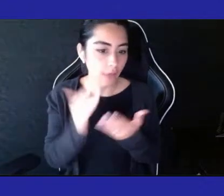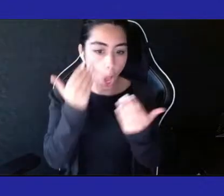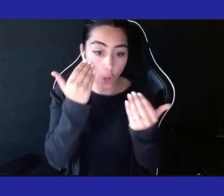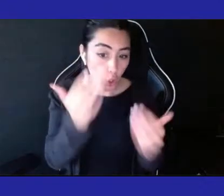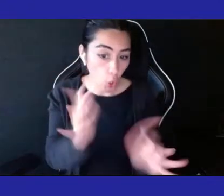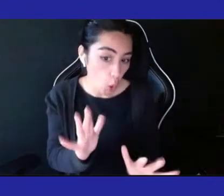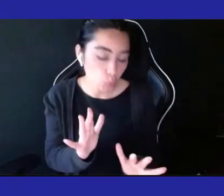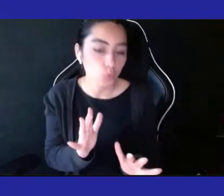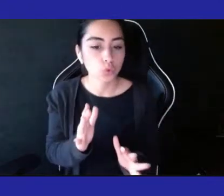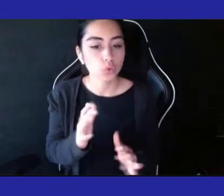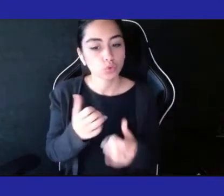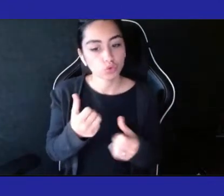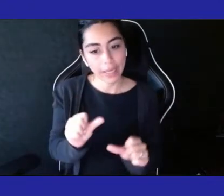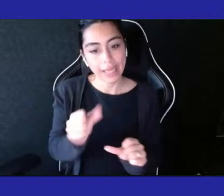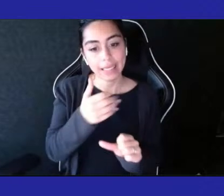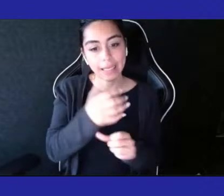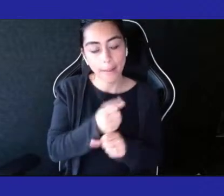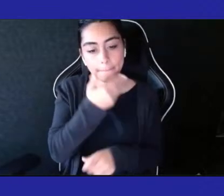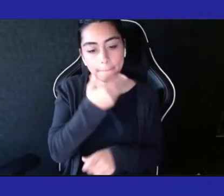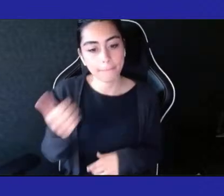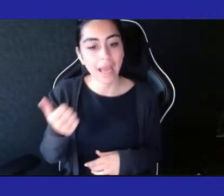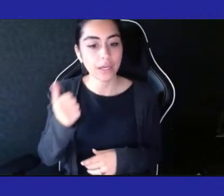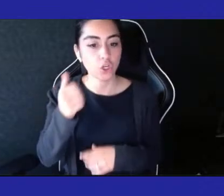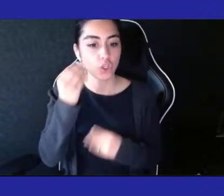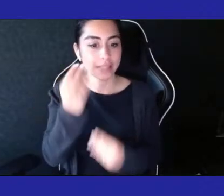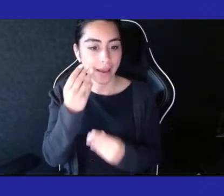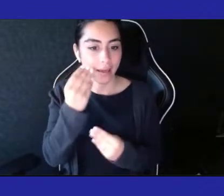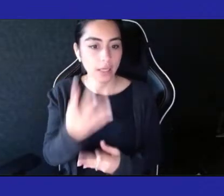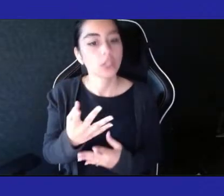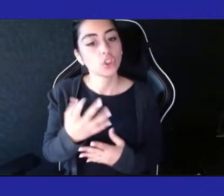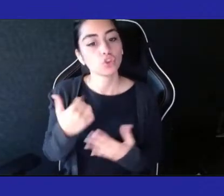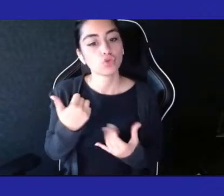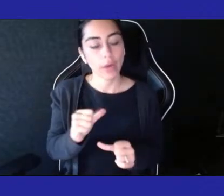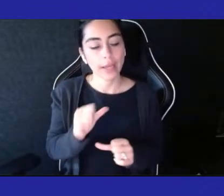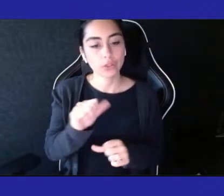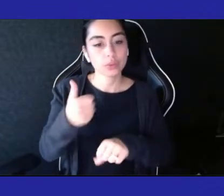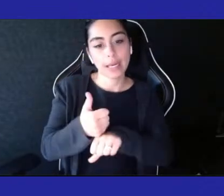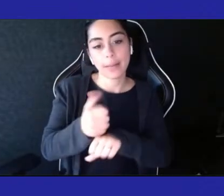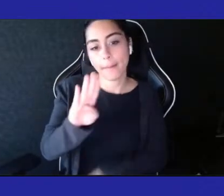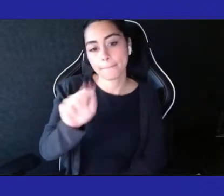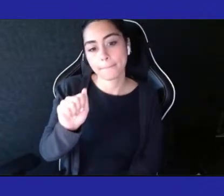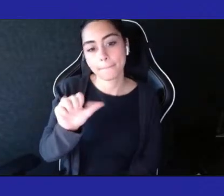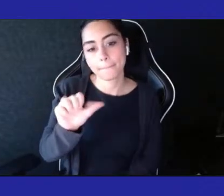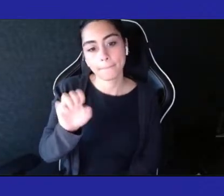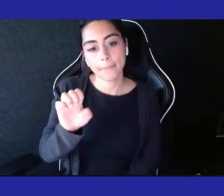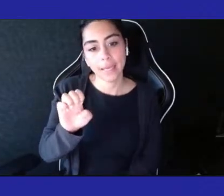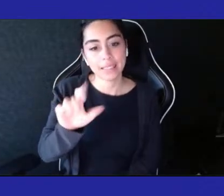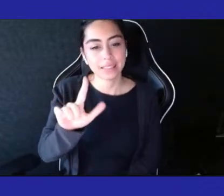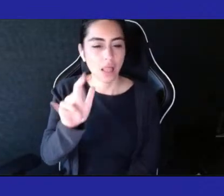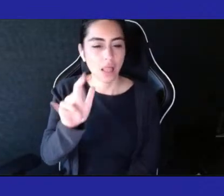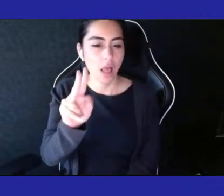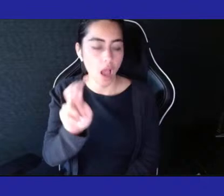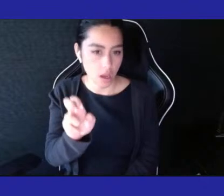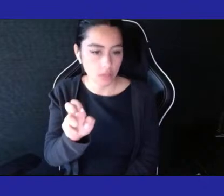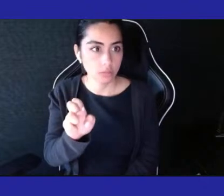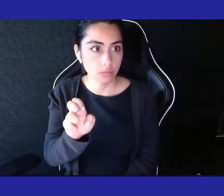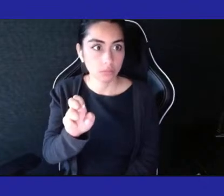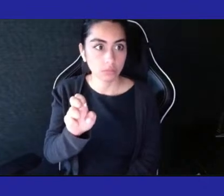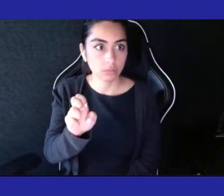kind of resetting our baseline, but also knowing that most years